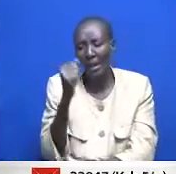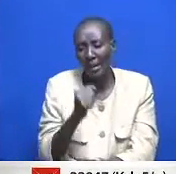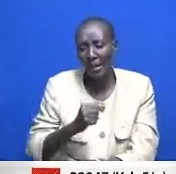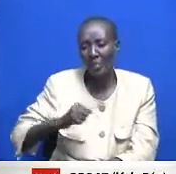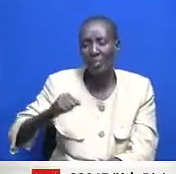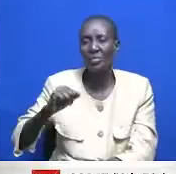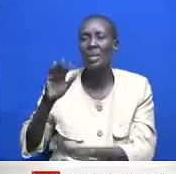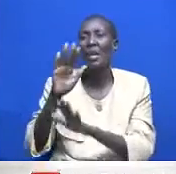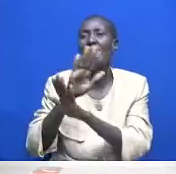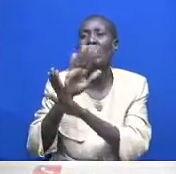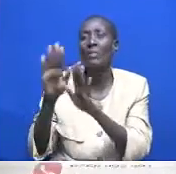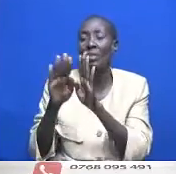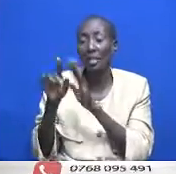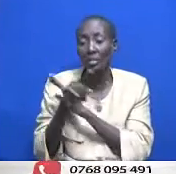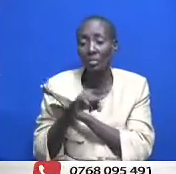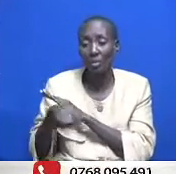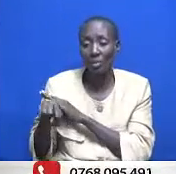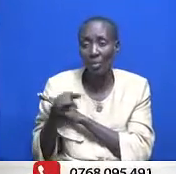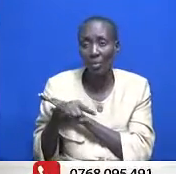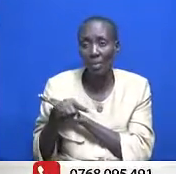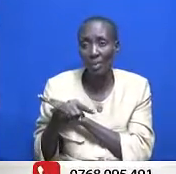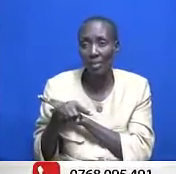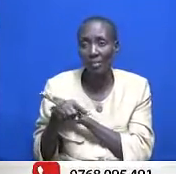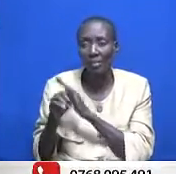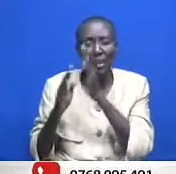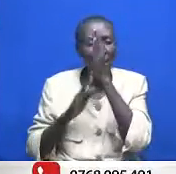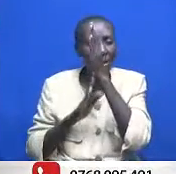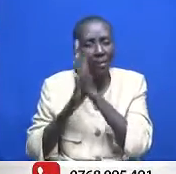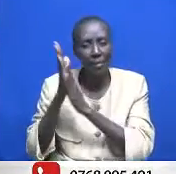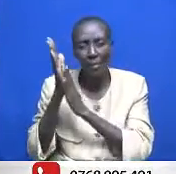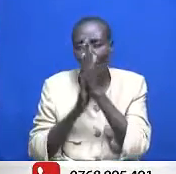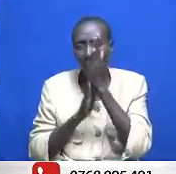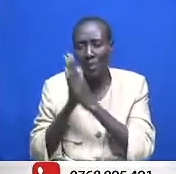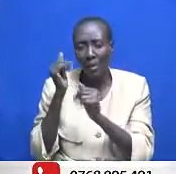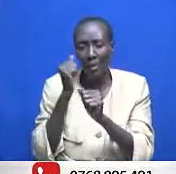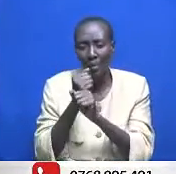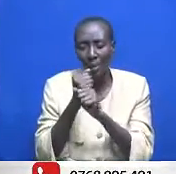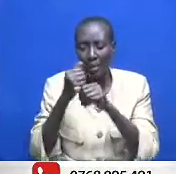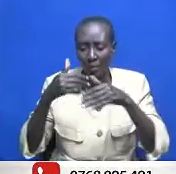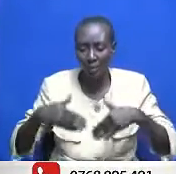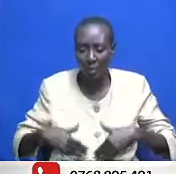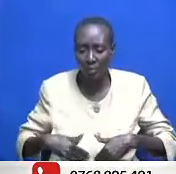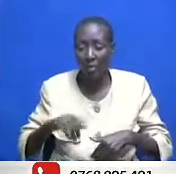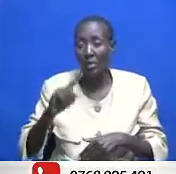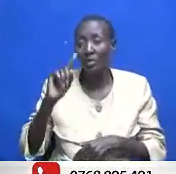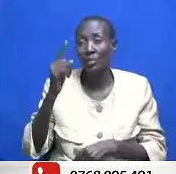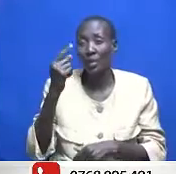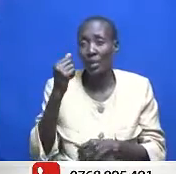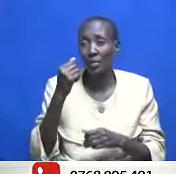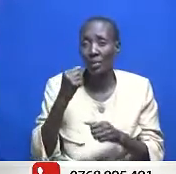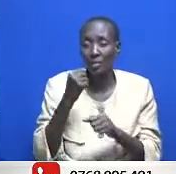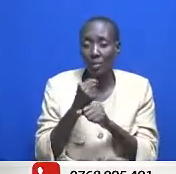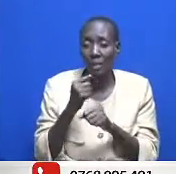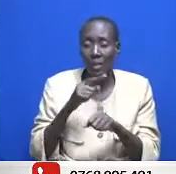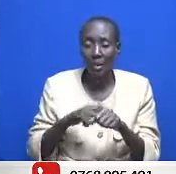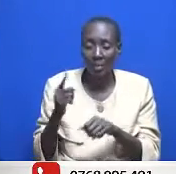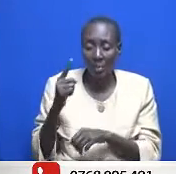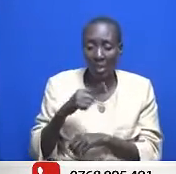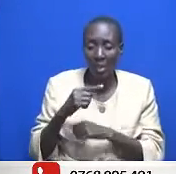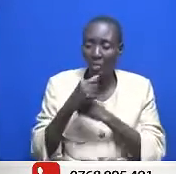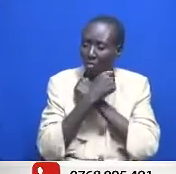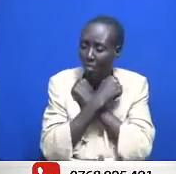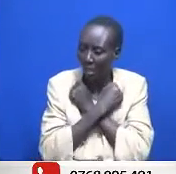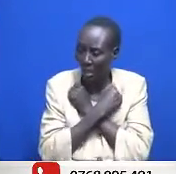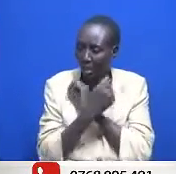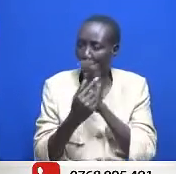us as an organization, you know, that is passionate one with working with youth, so the first thing we do when we come here is that we want to give them love, you know, we want to